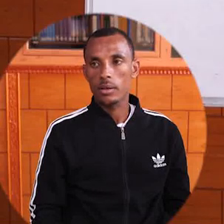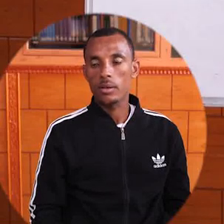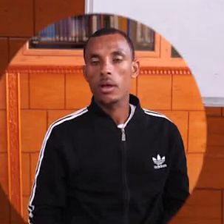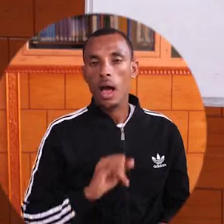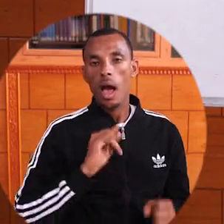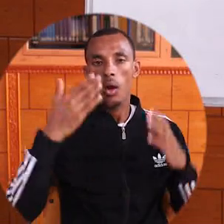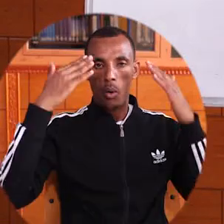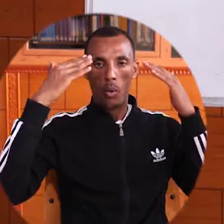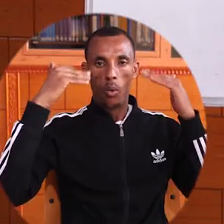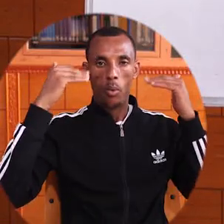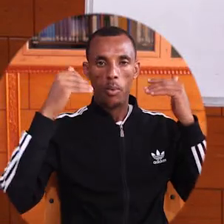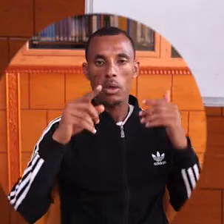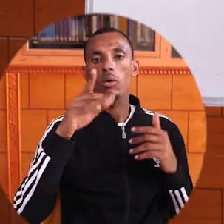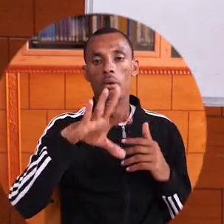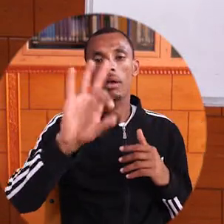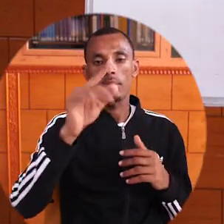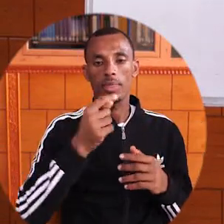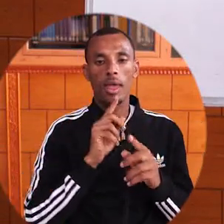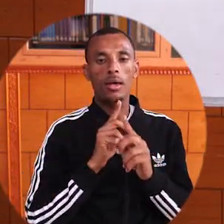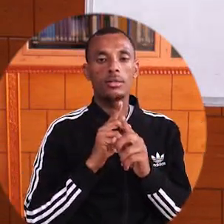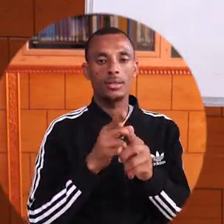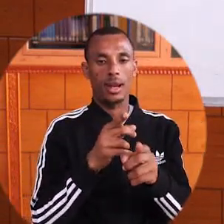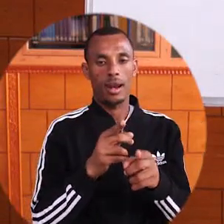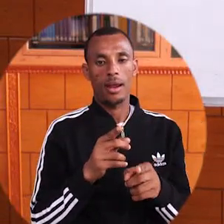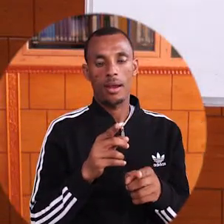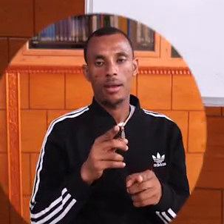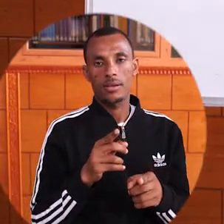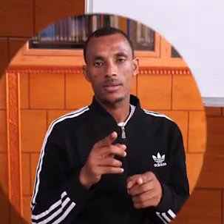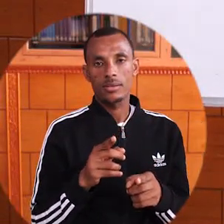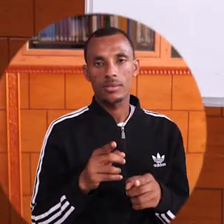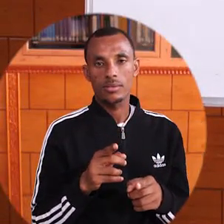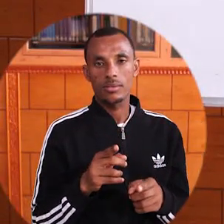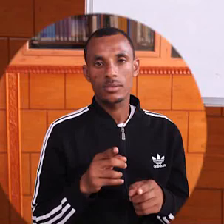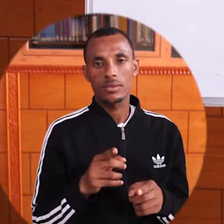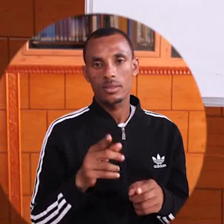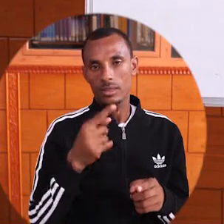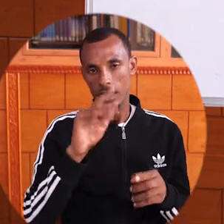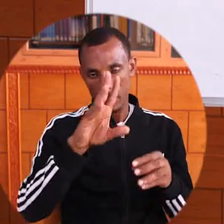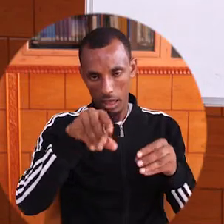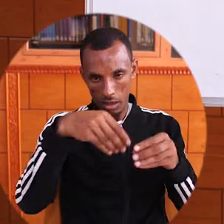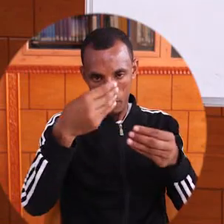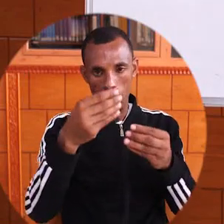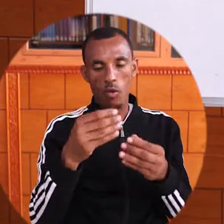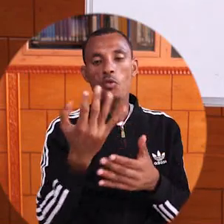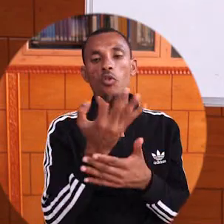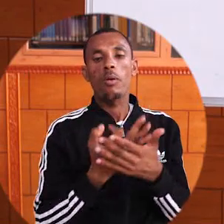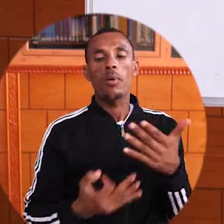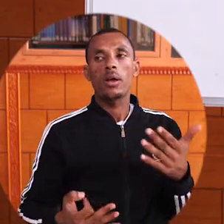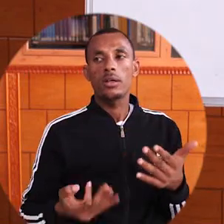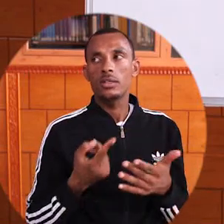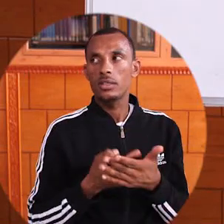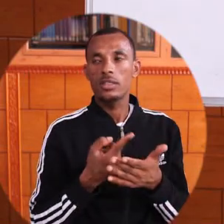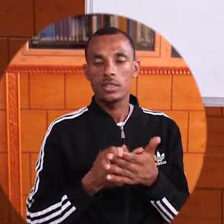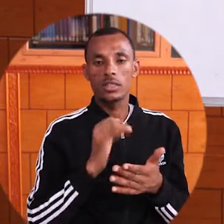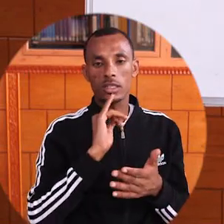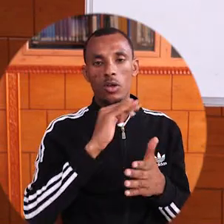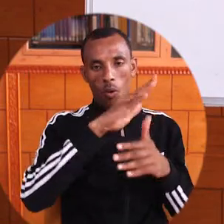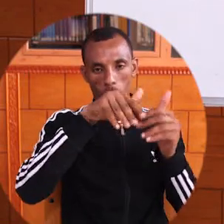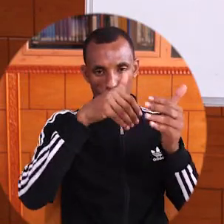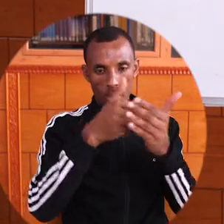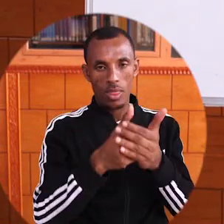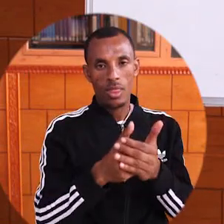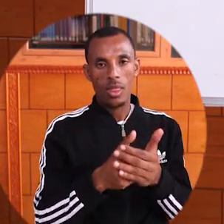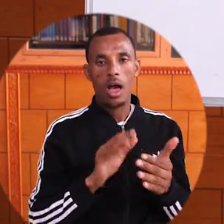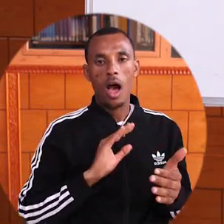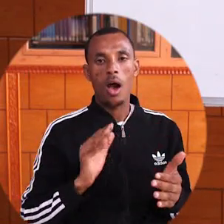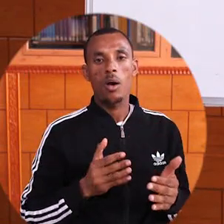I hope you get the answer by giving the given formula. This is all about